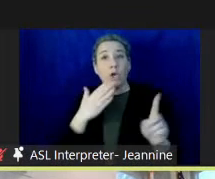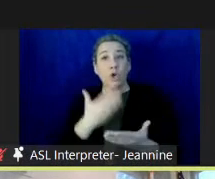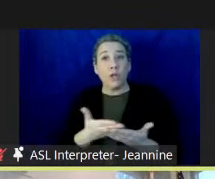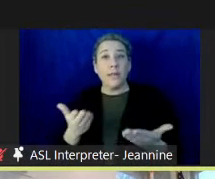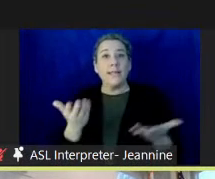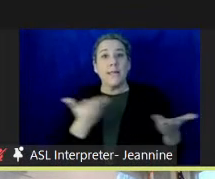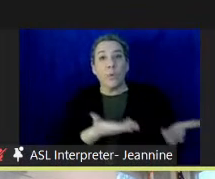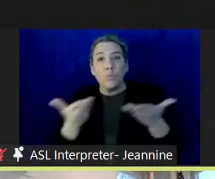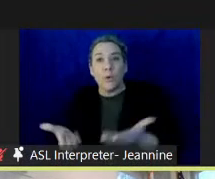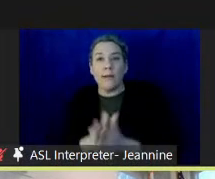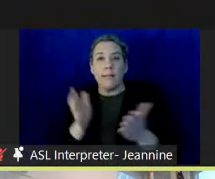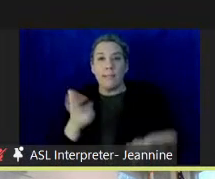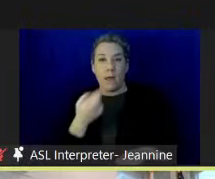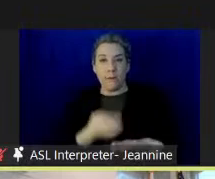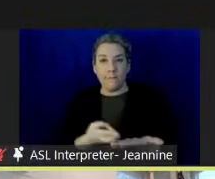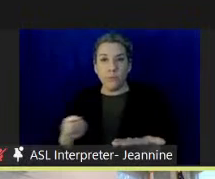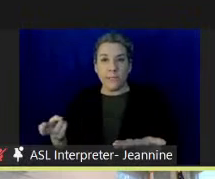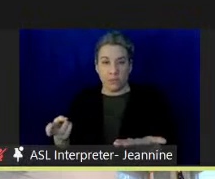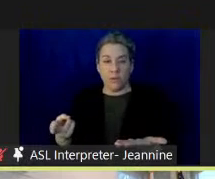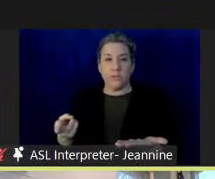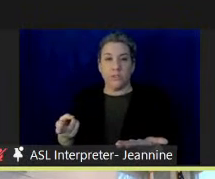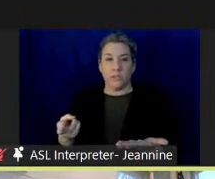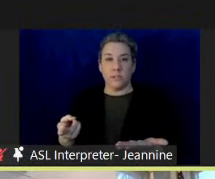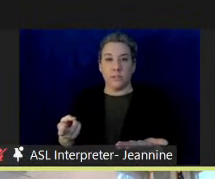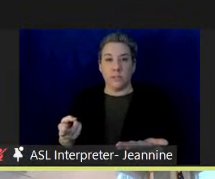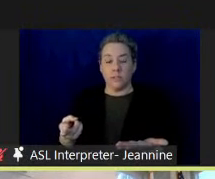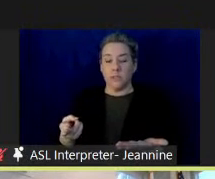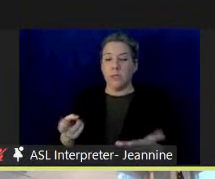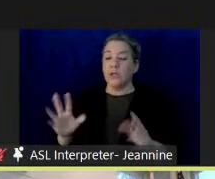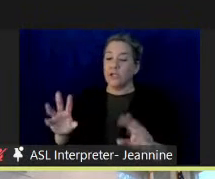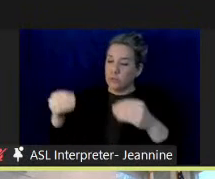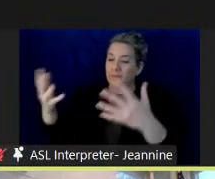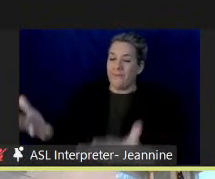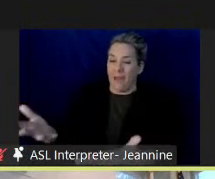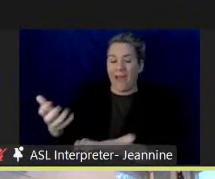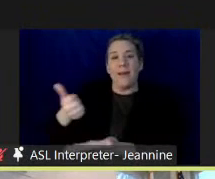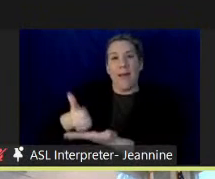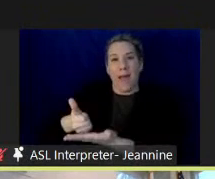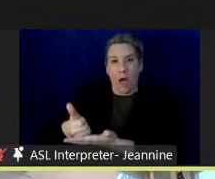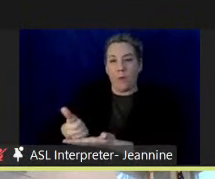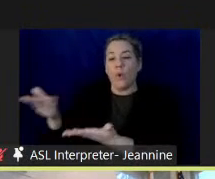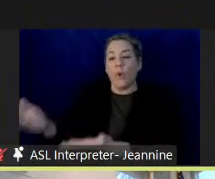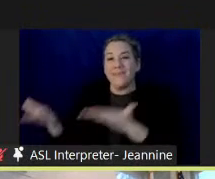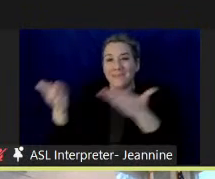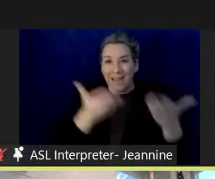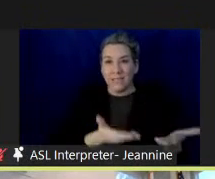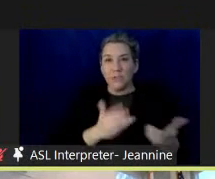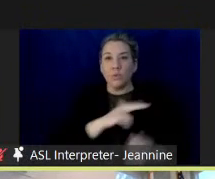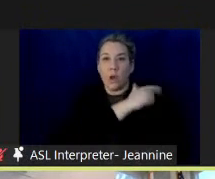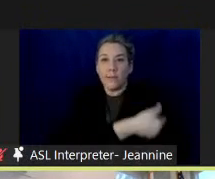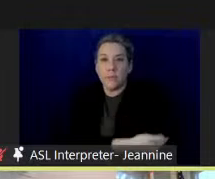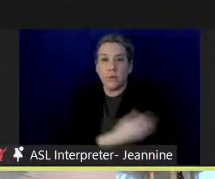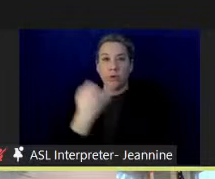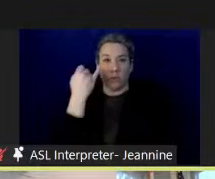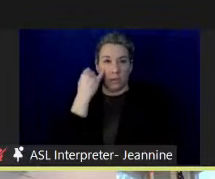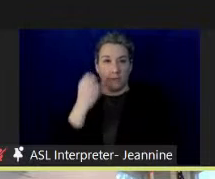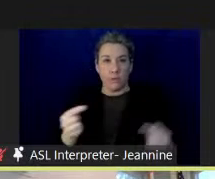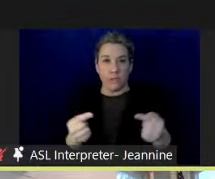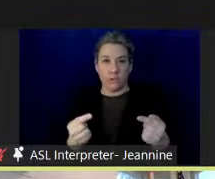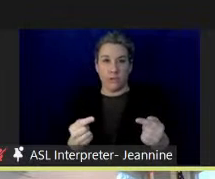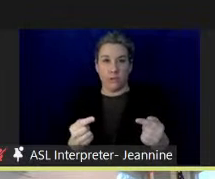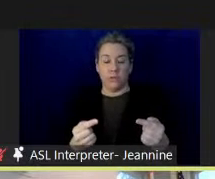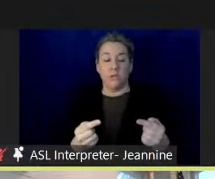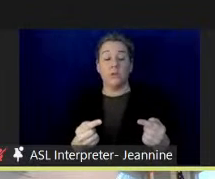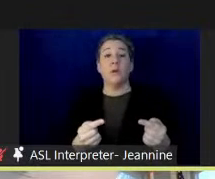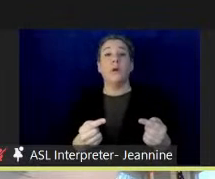of resources with them to render us medical aid or to transport us to a medical facility if we are injured. Some things we want to consider and not do